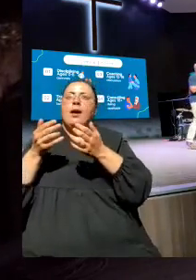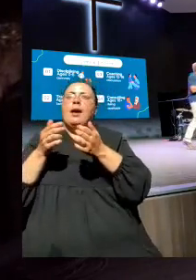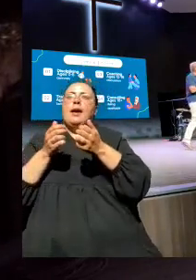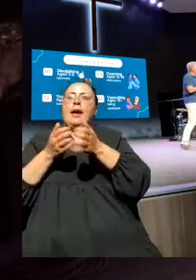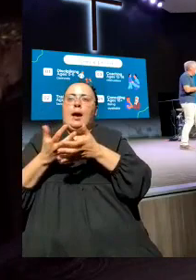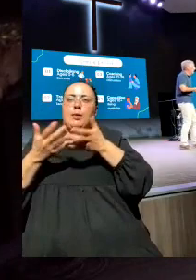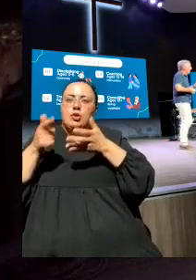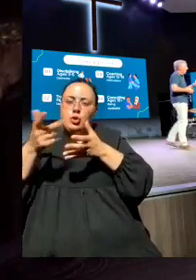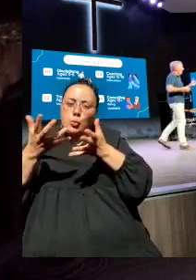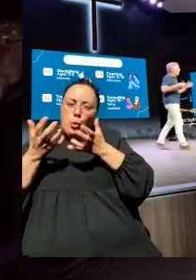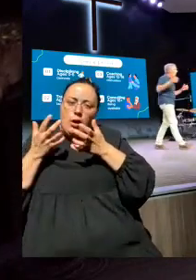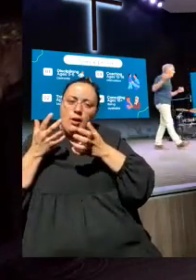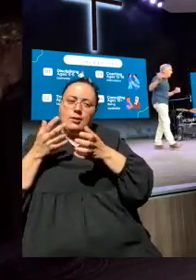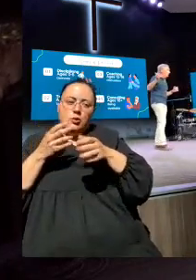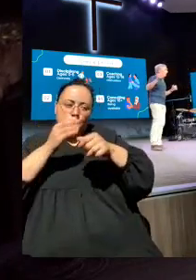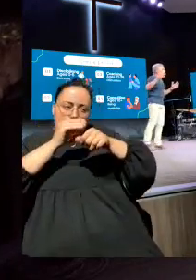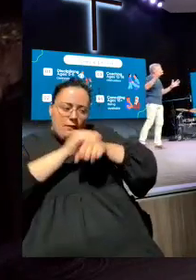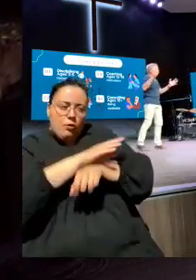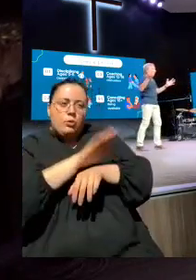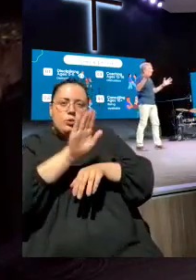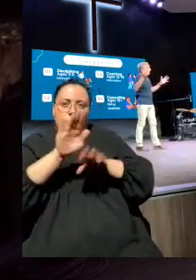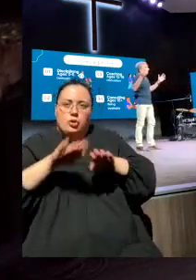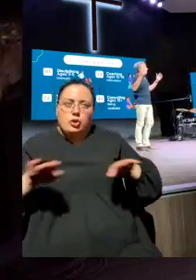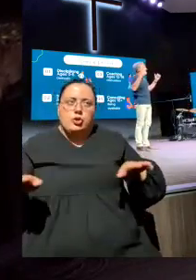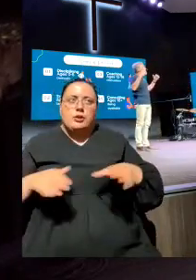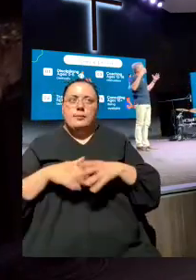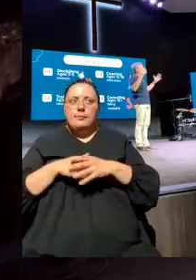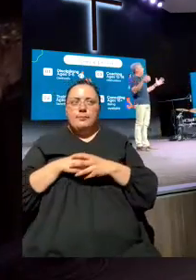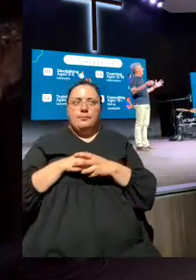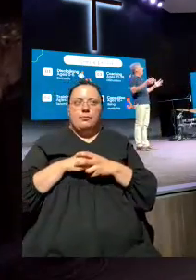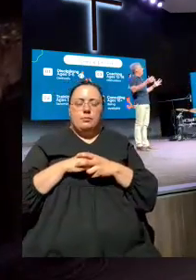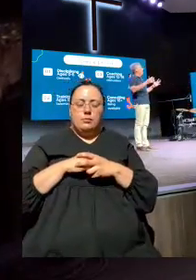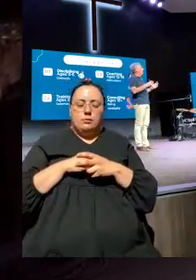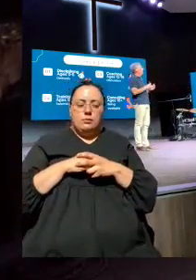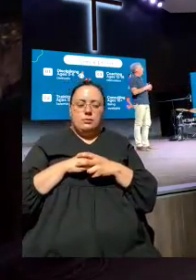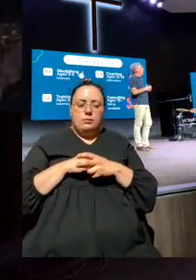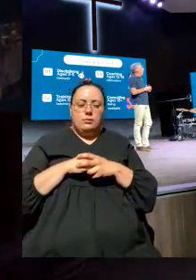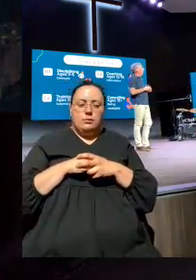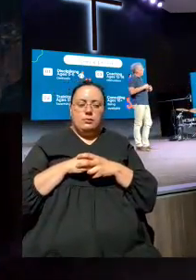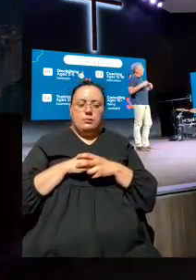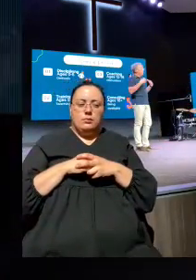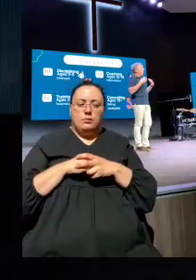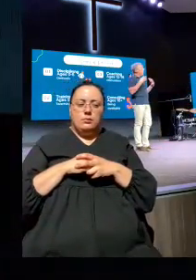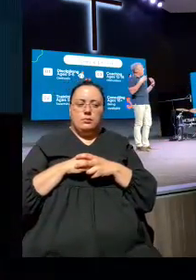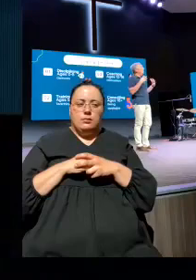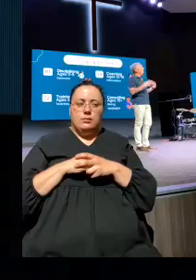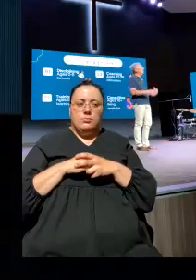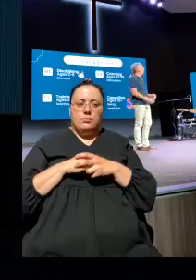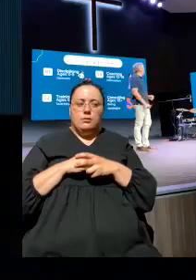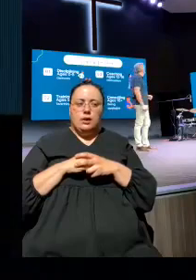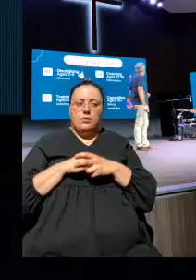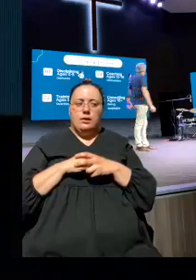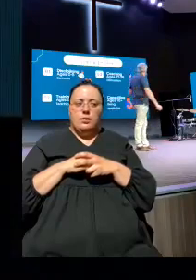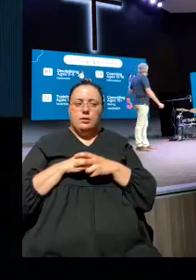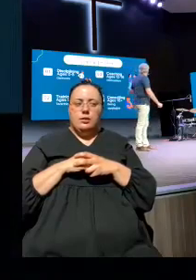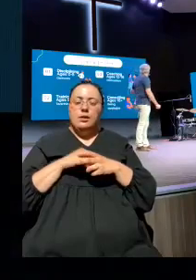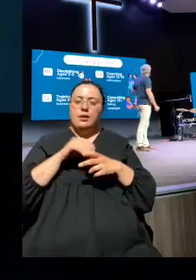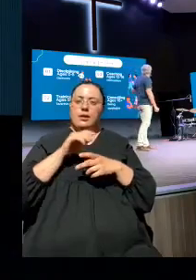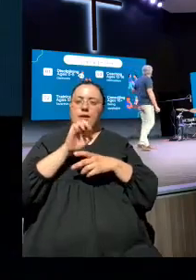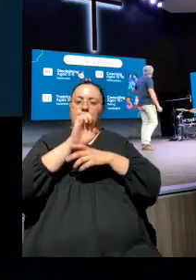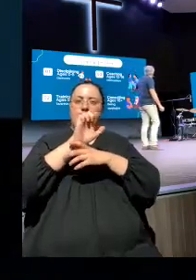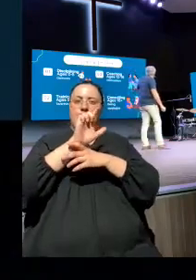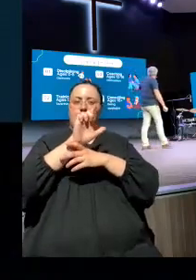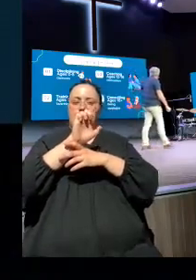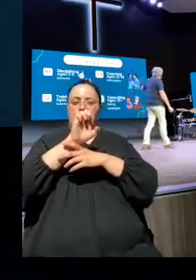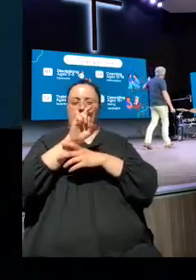encourage you to ask Angie and Emma and Faith Kids leaders and Elevate student leaders. We have tons of resources to provide